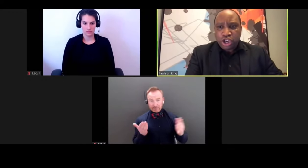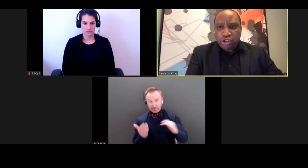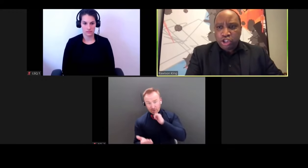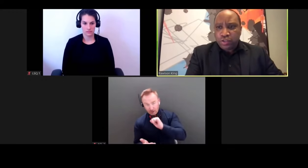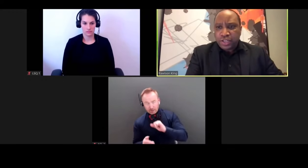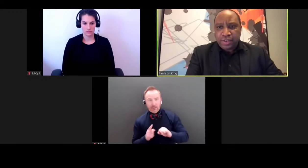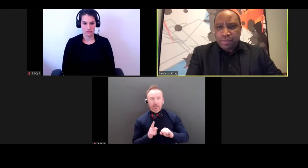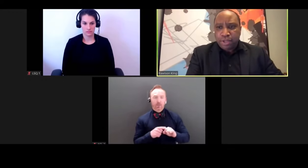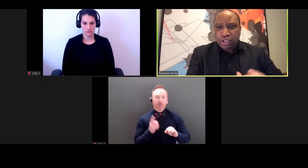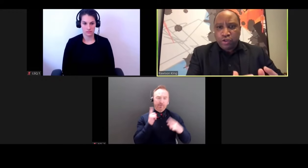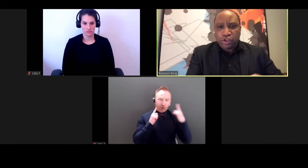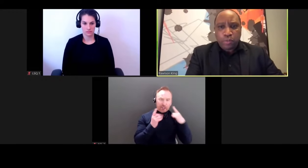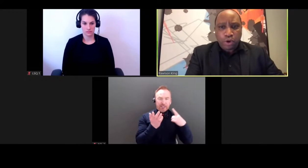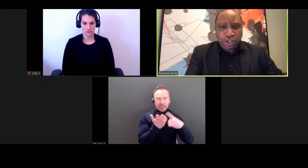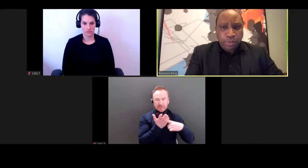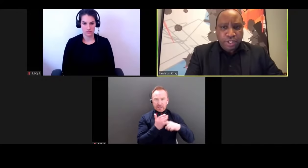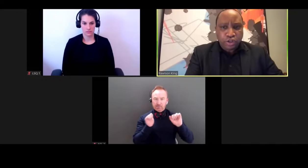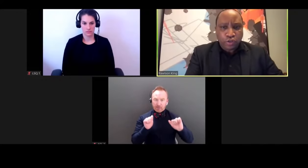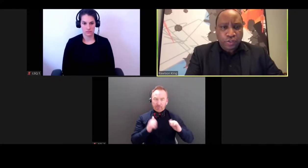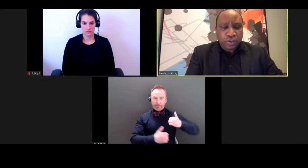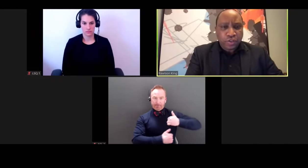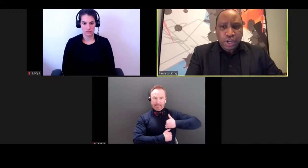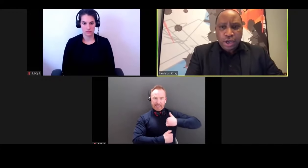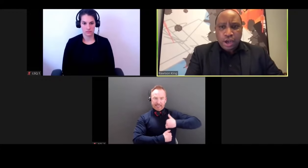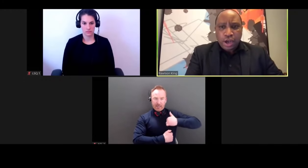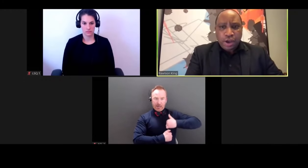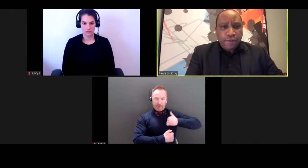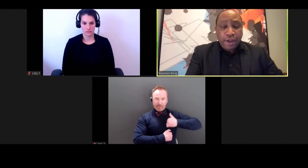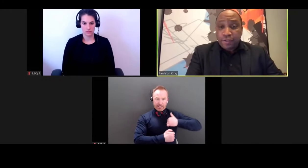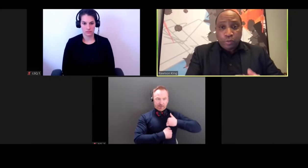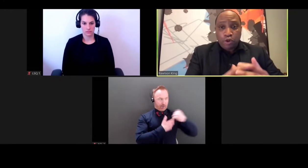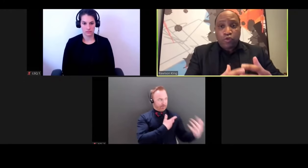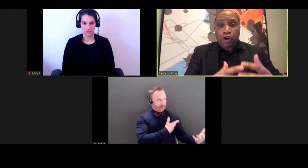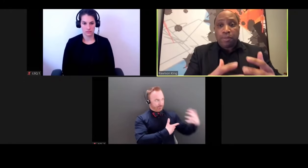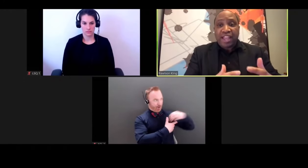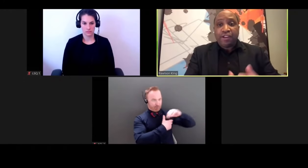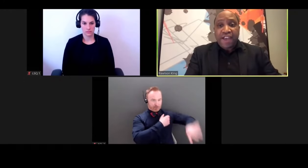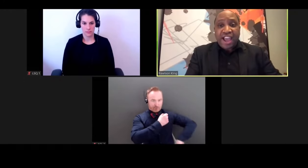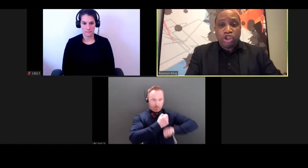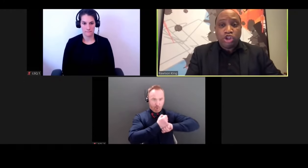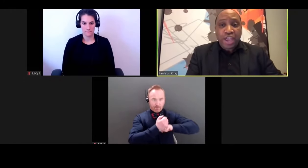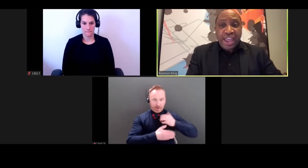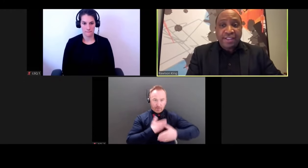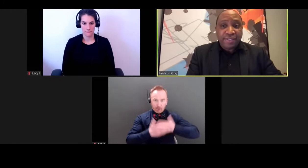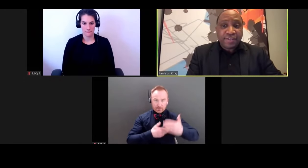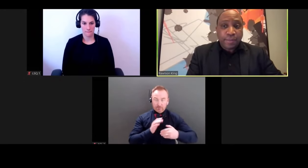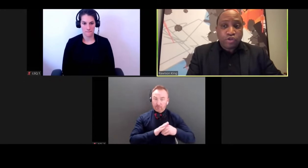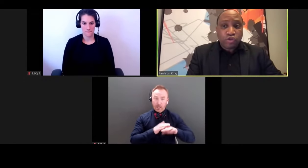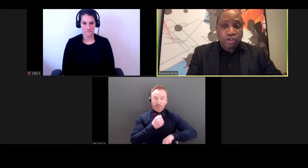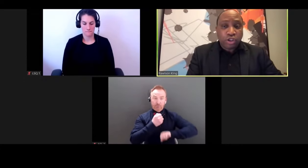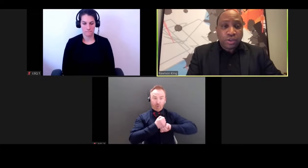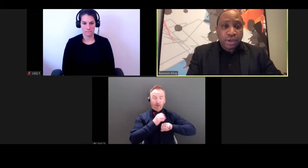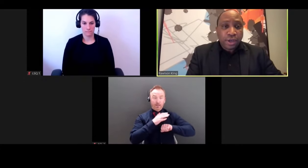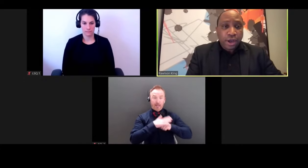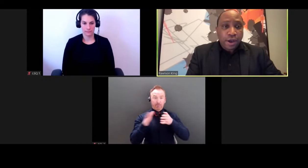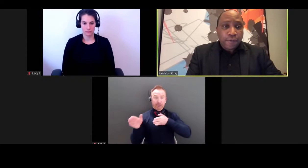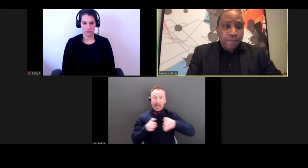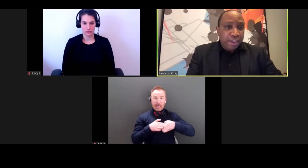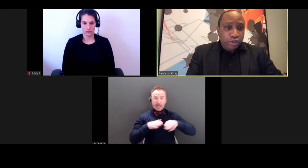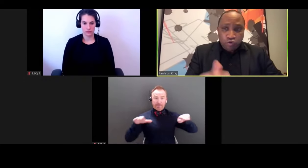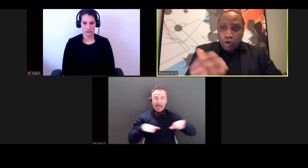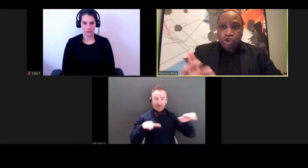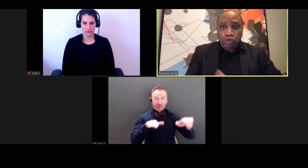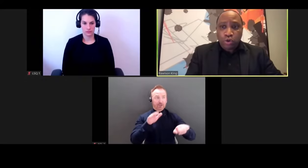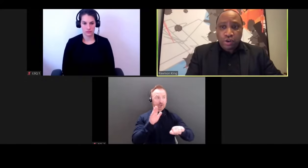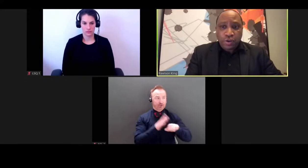about injunctions and military support to police services, I suppose, for a plan of action to end this demonstration.